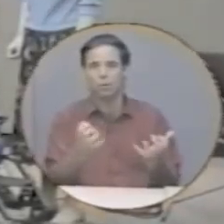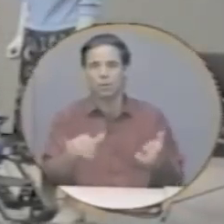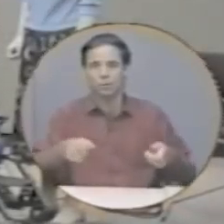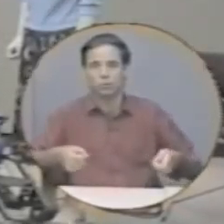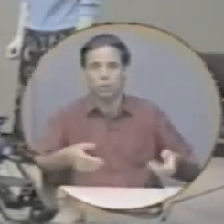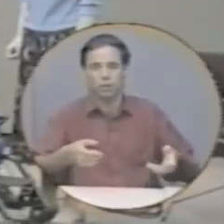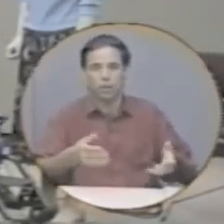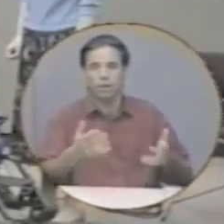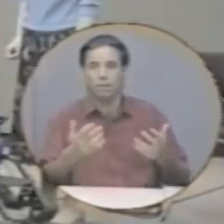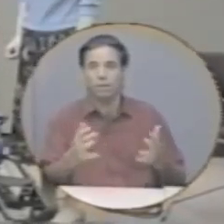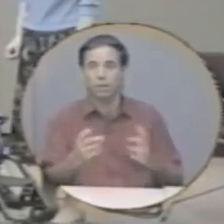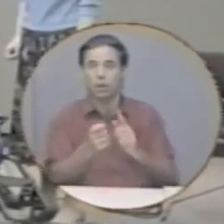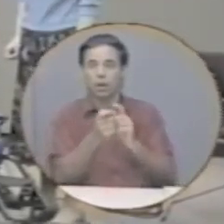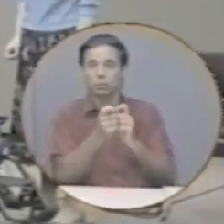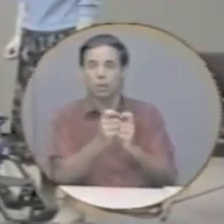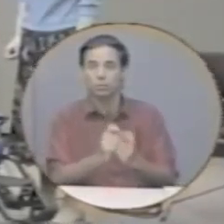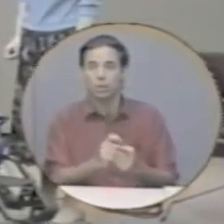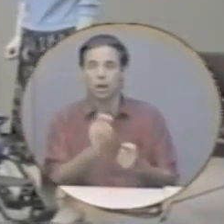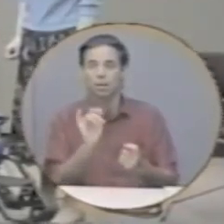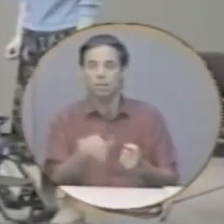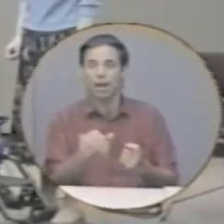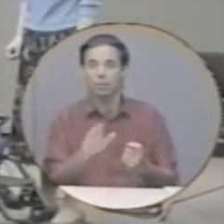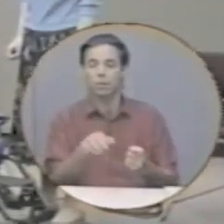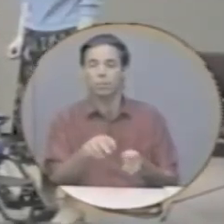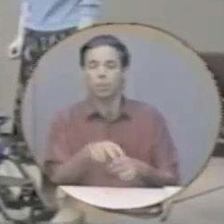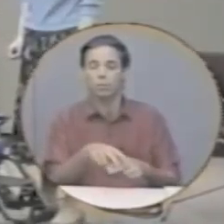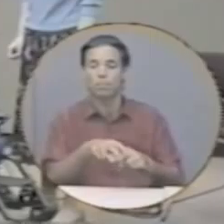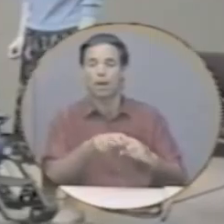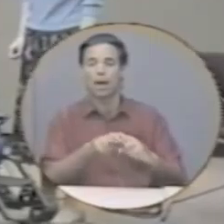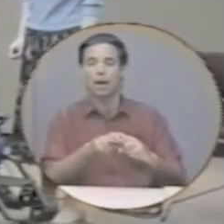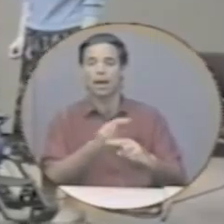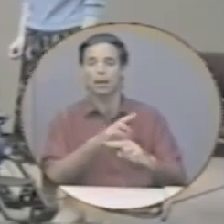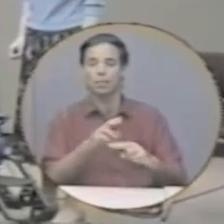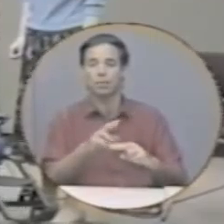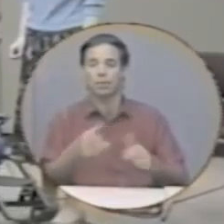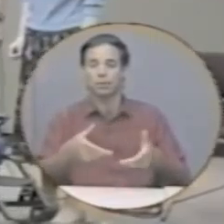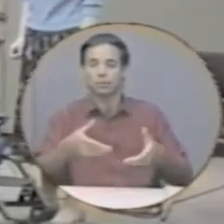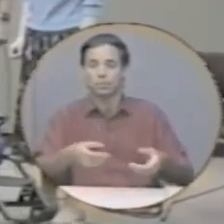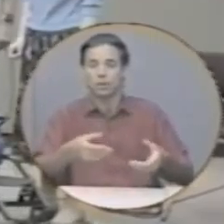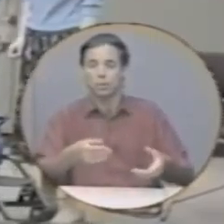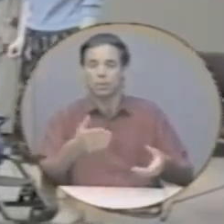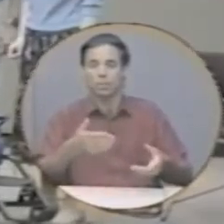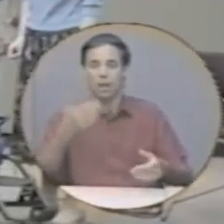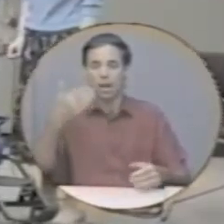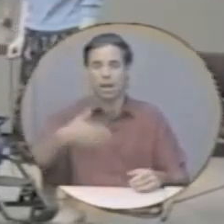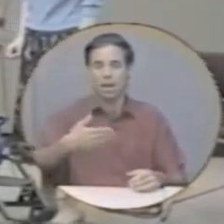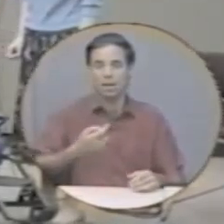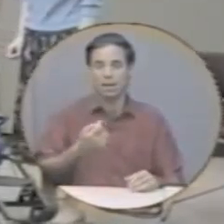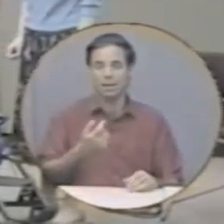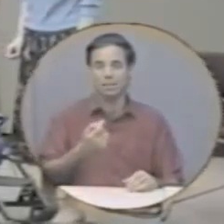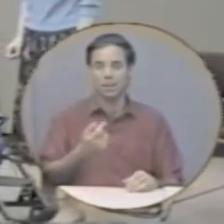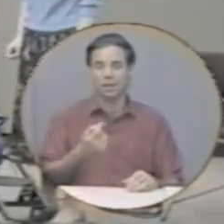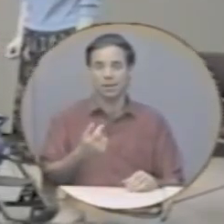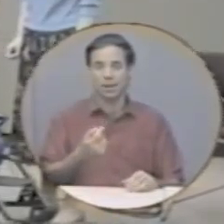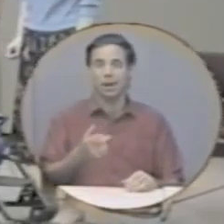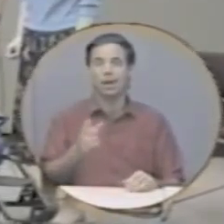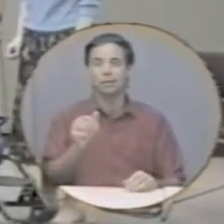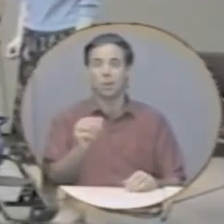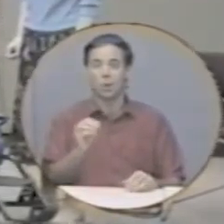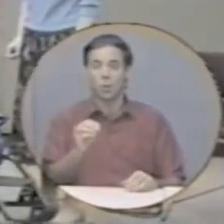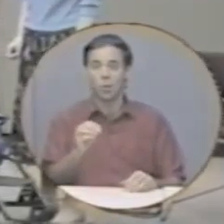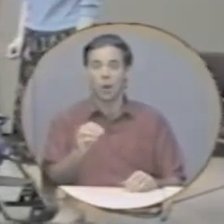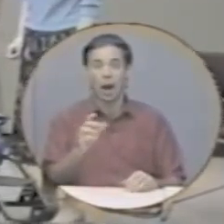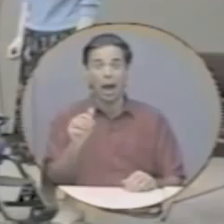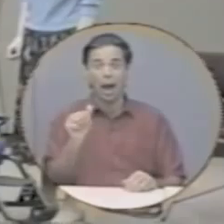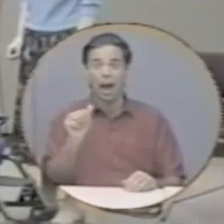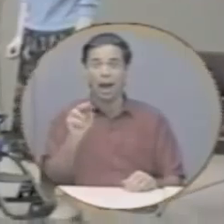it where we've tilted it back and picked the seat up and pushed it back a little bit. So it's so versatile. And so